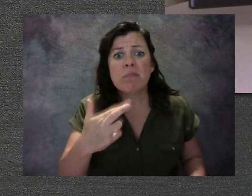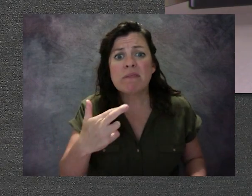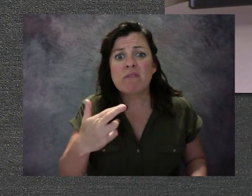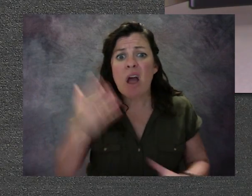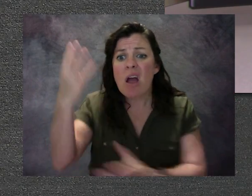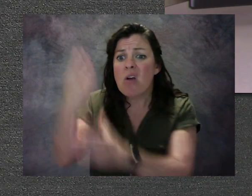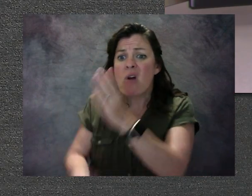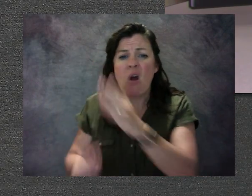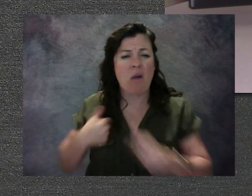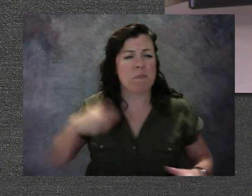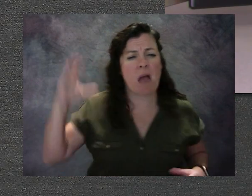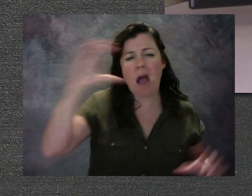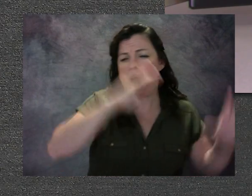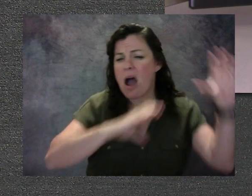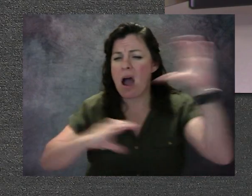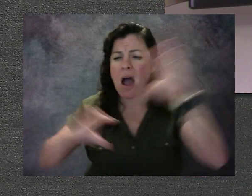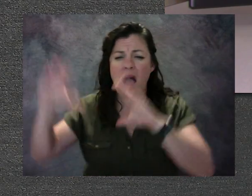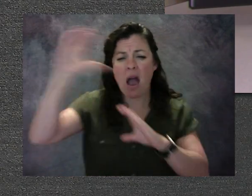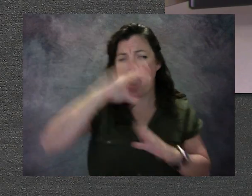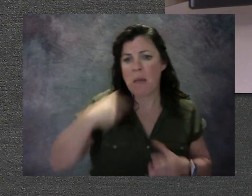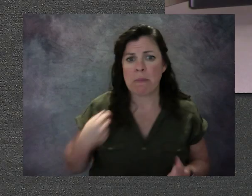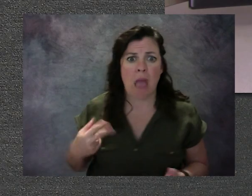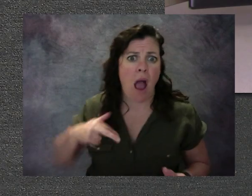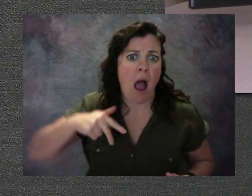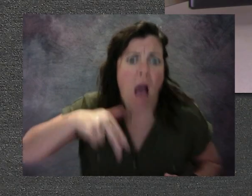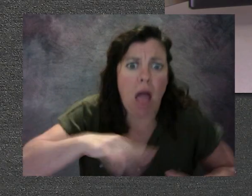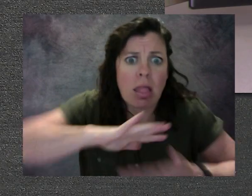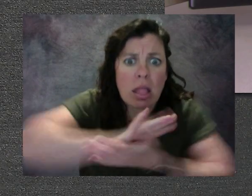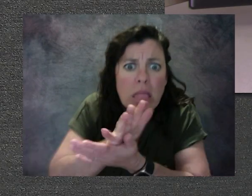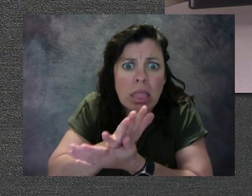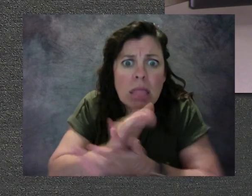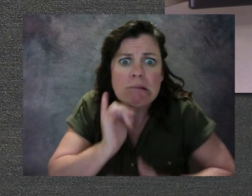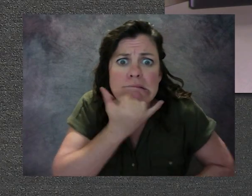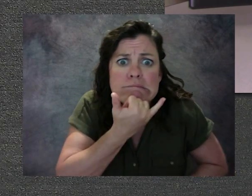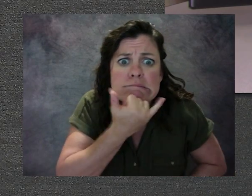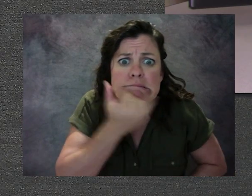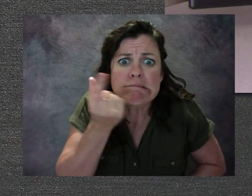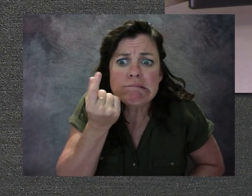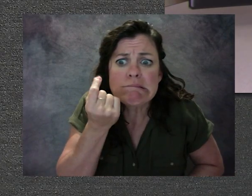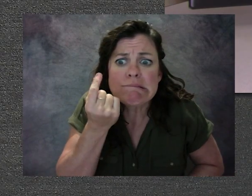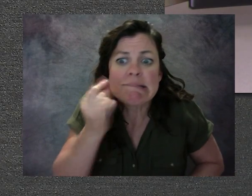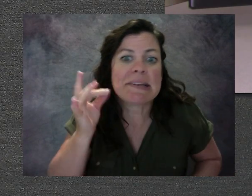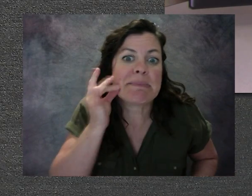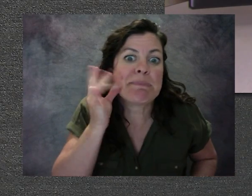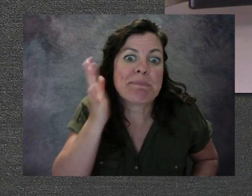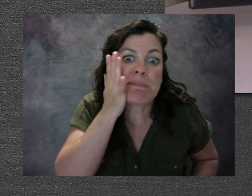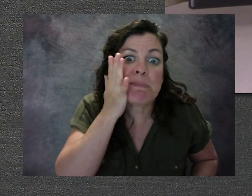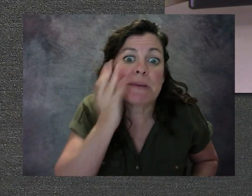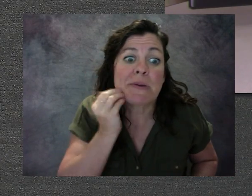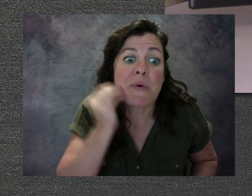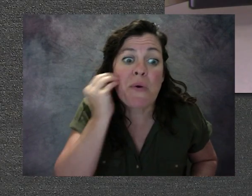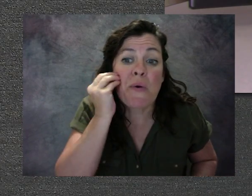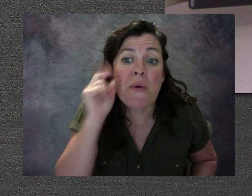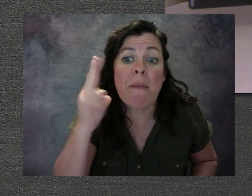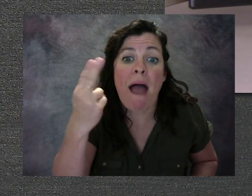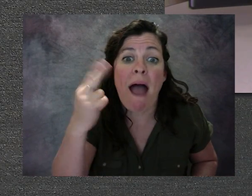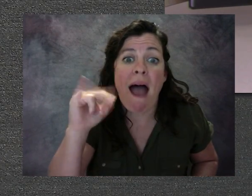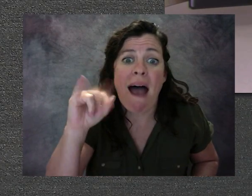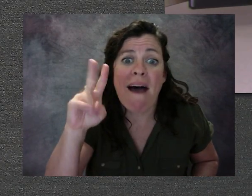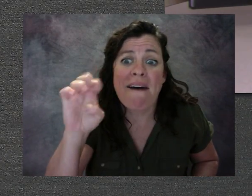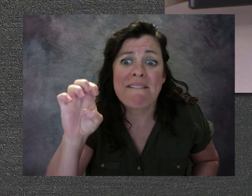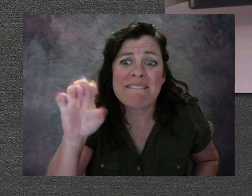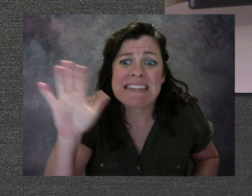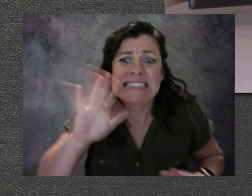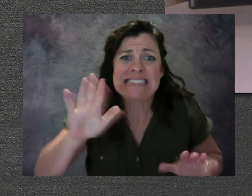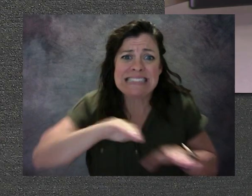Do you remember what we stepped on? Uh-oh, that's right. It was a beehive. What happened after